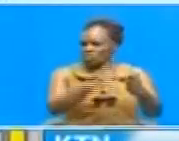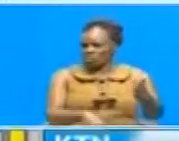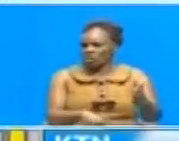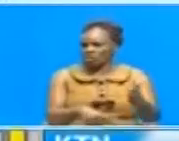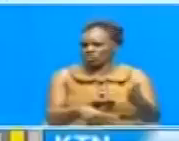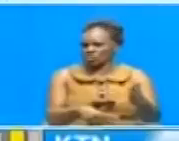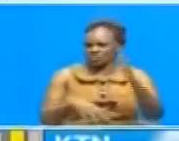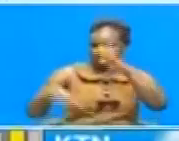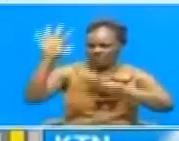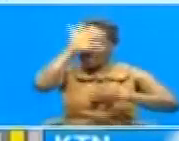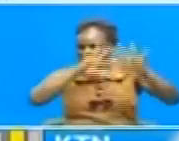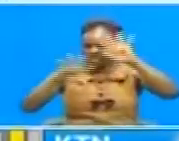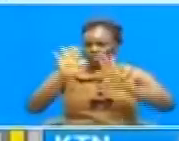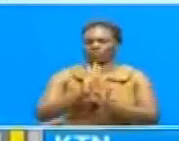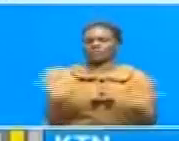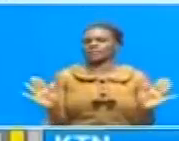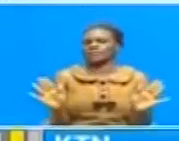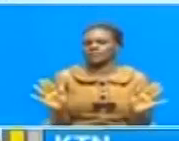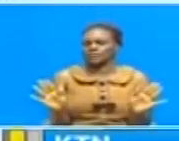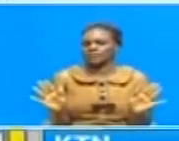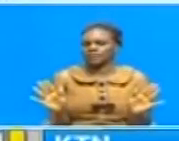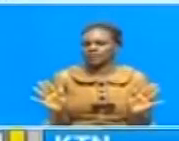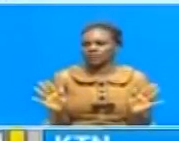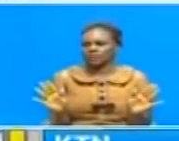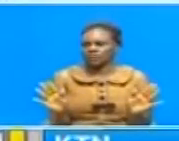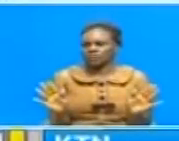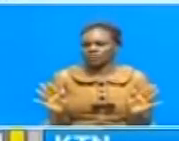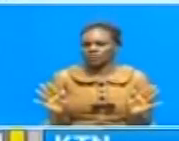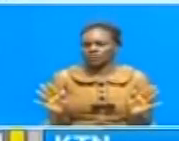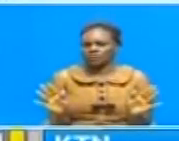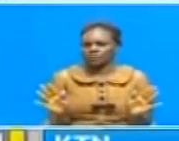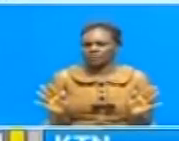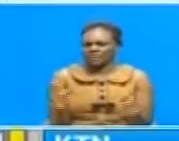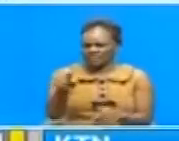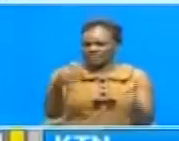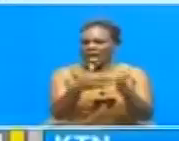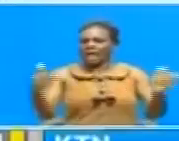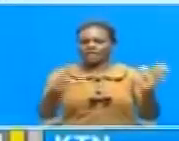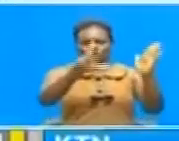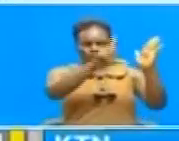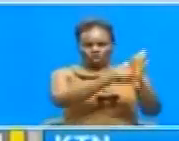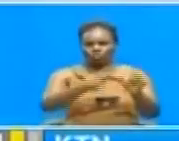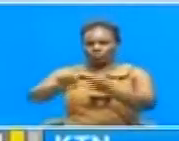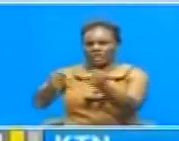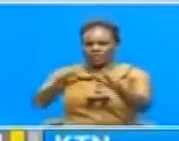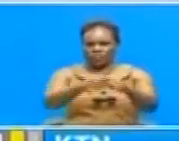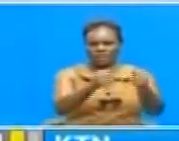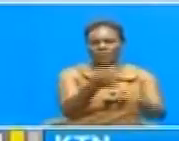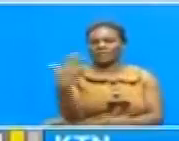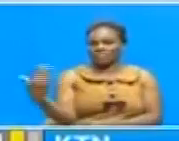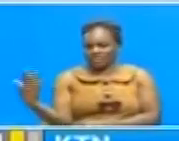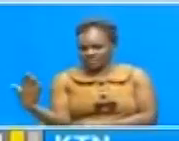an act of frustration. But isn't what, it, what even though it's an act of frustration, what we isn't need it against the law to destroy let property? Me tell